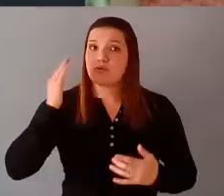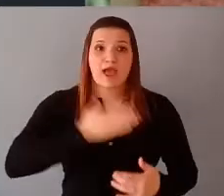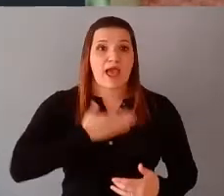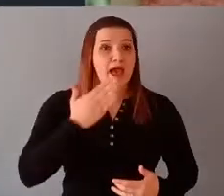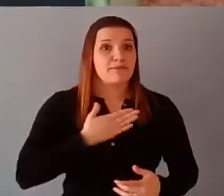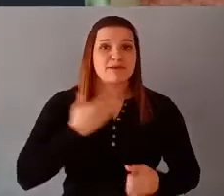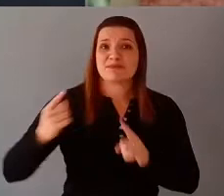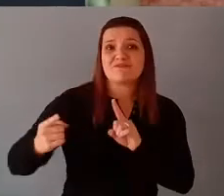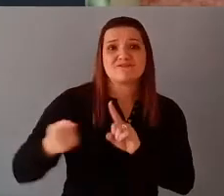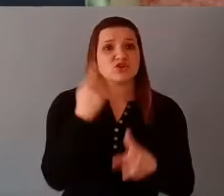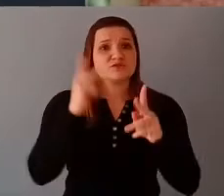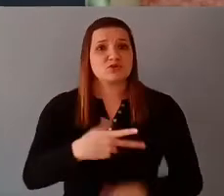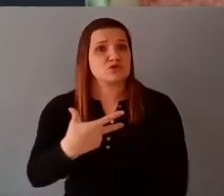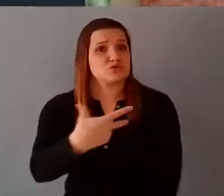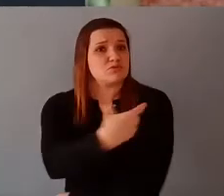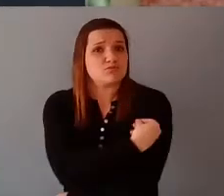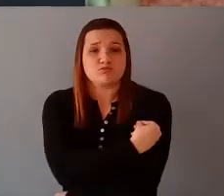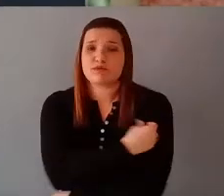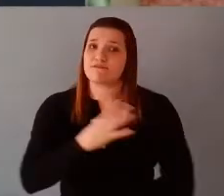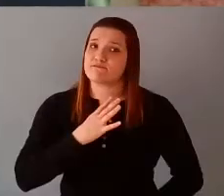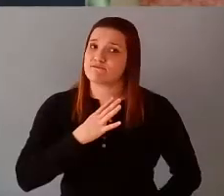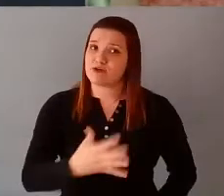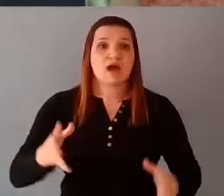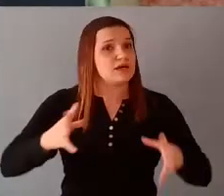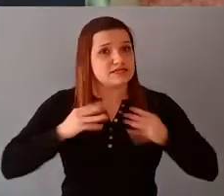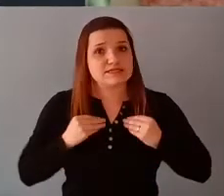one. If that